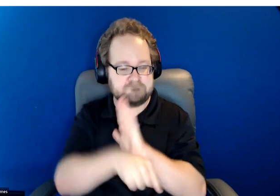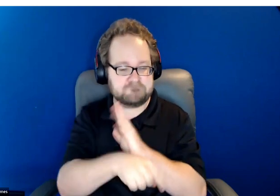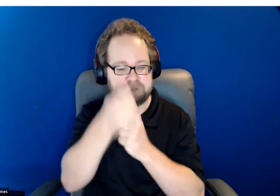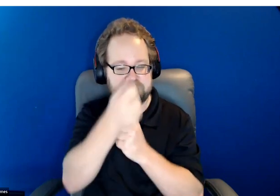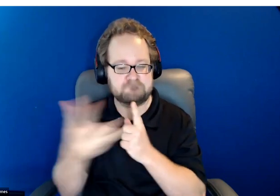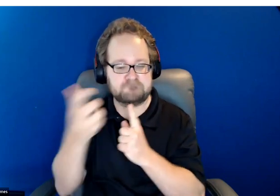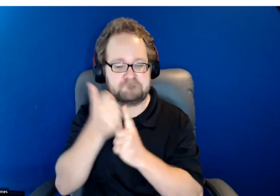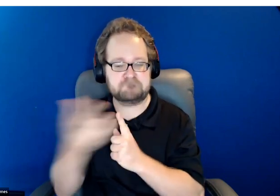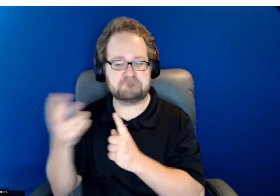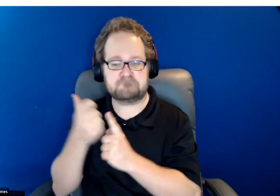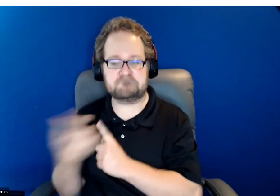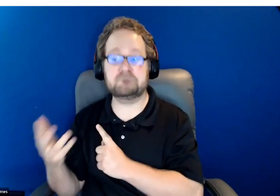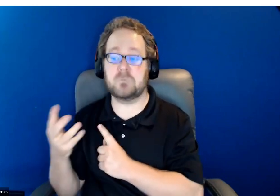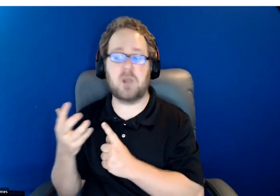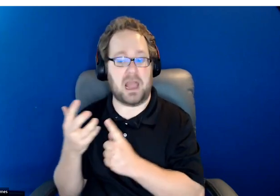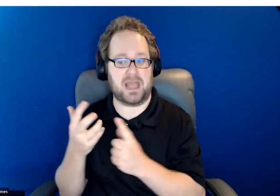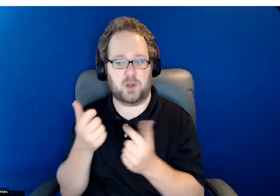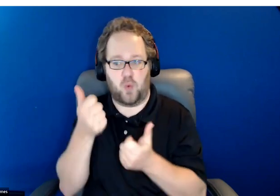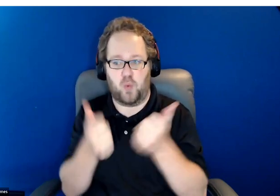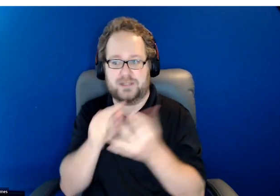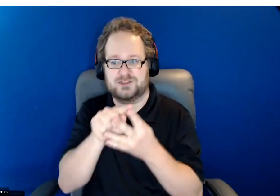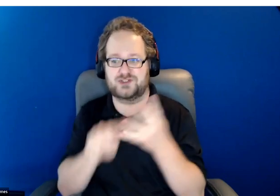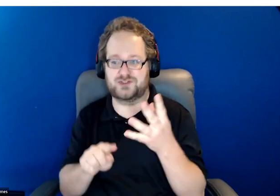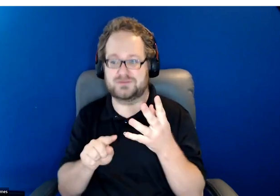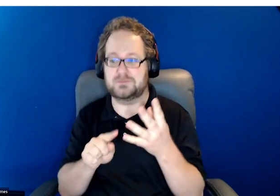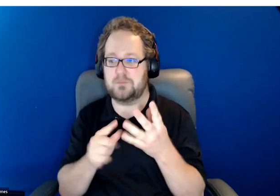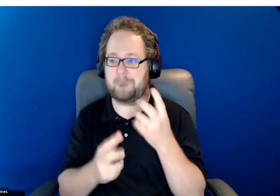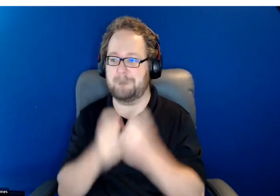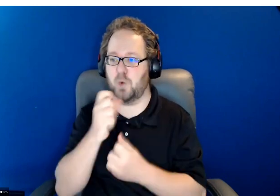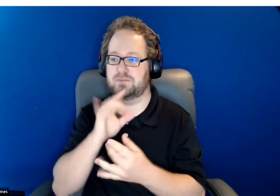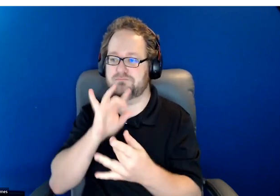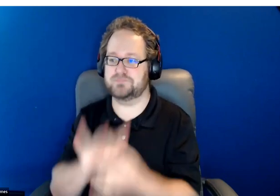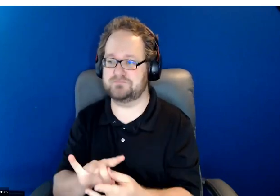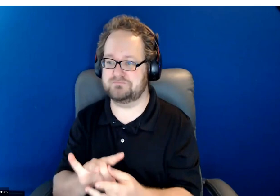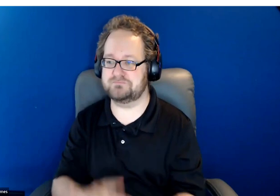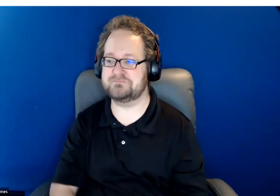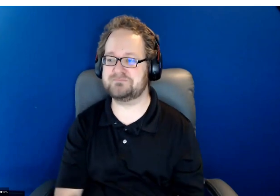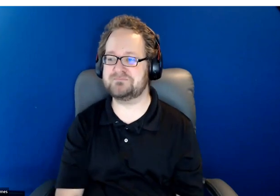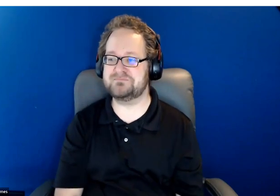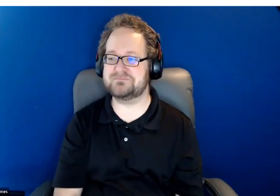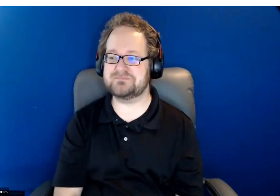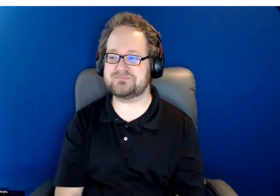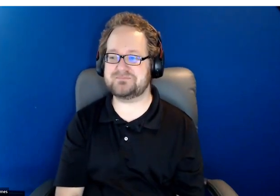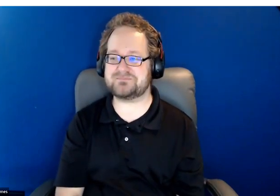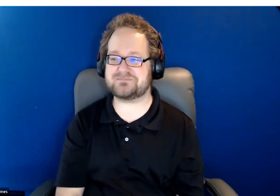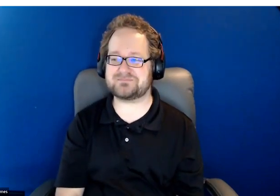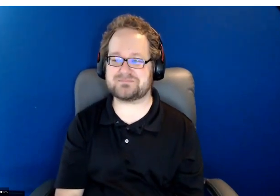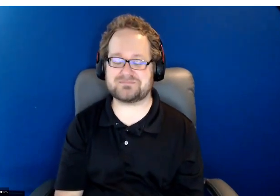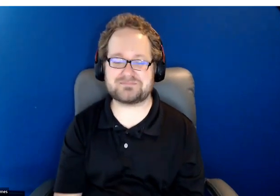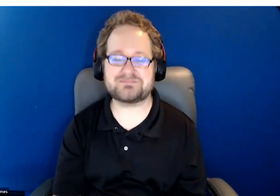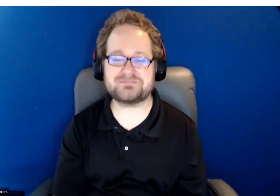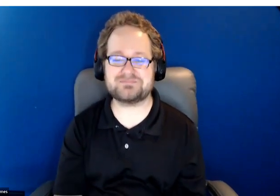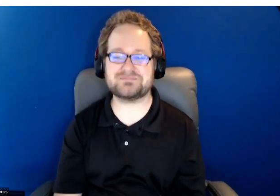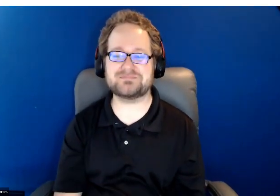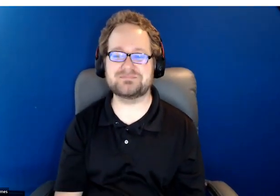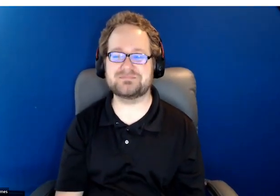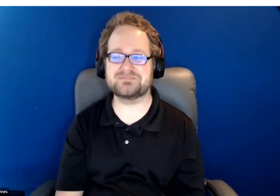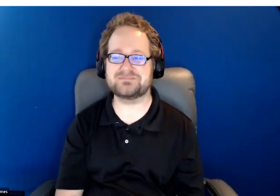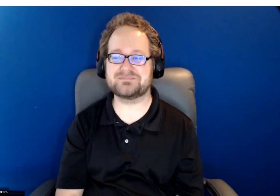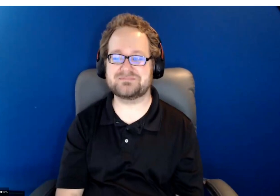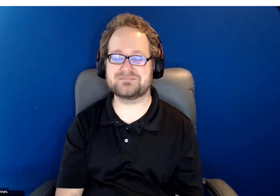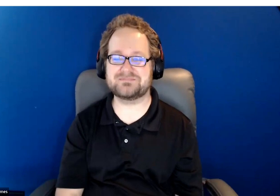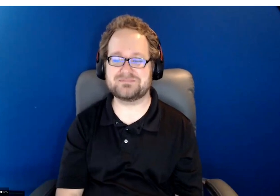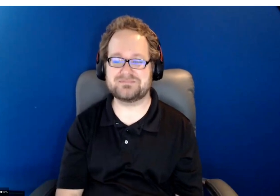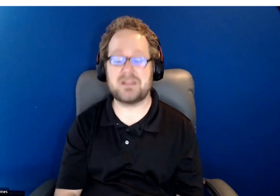most relevant to you. We want you to pick part of the framework, identify something that you want to